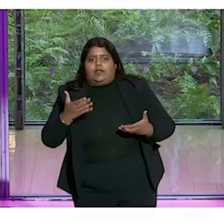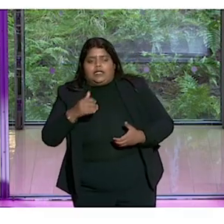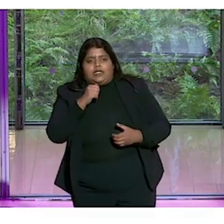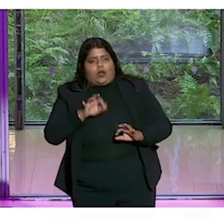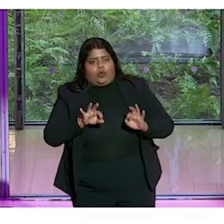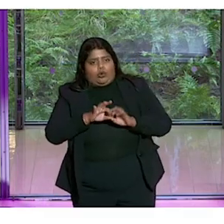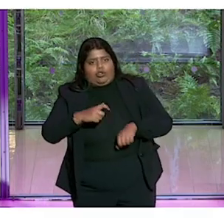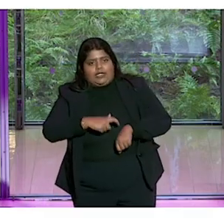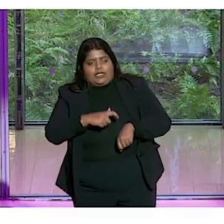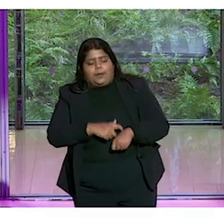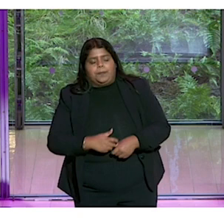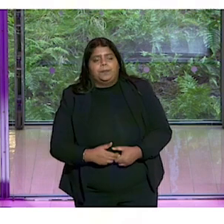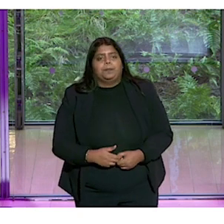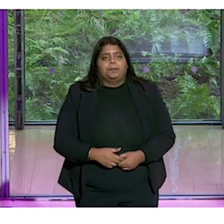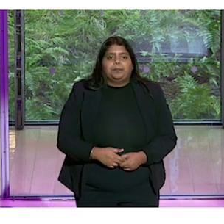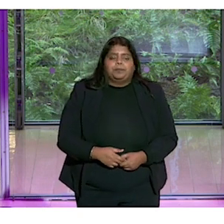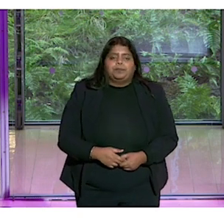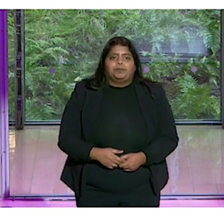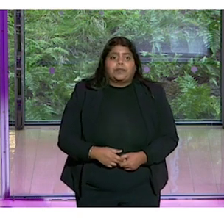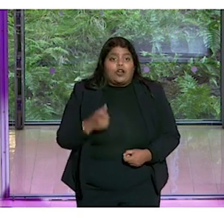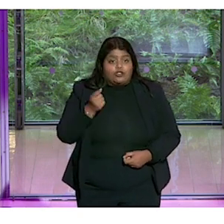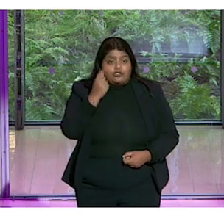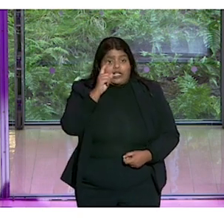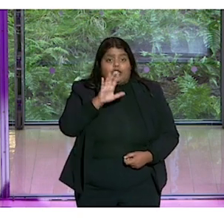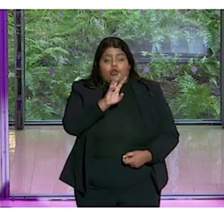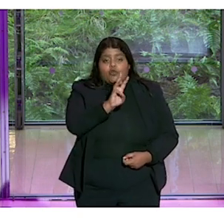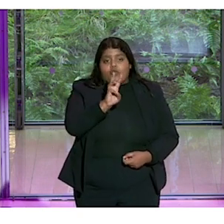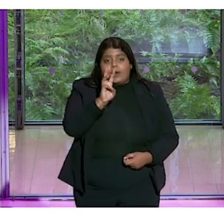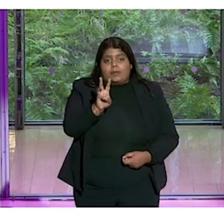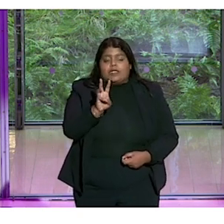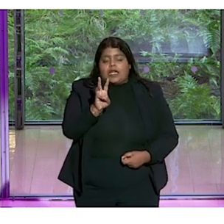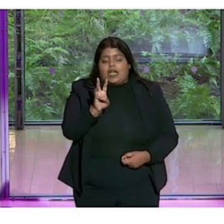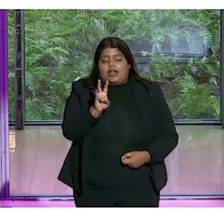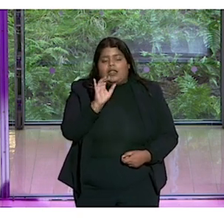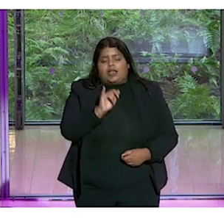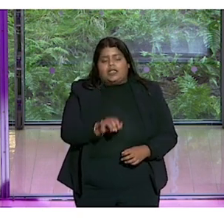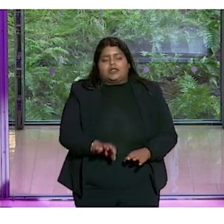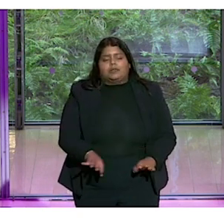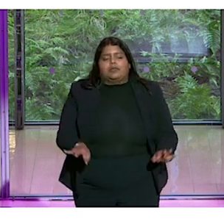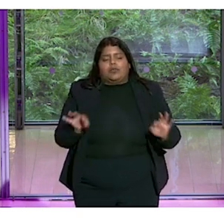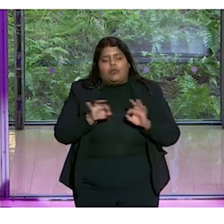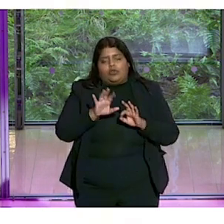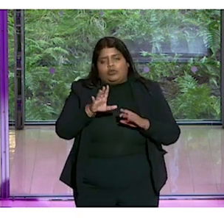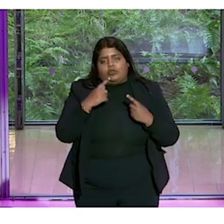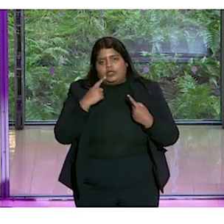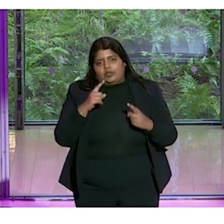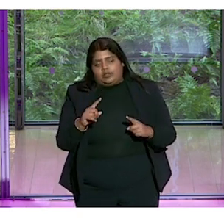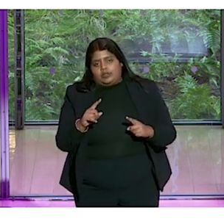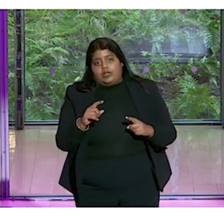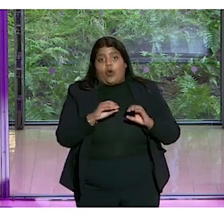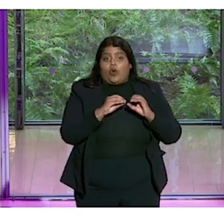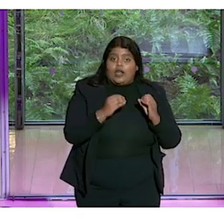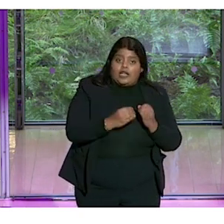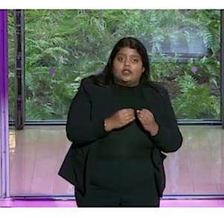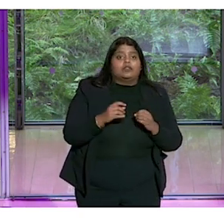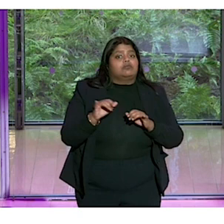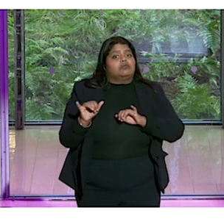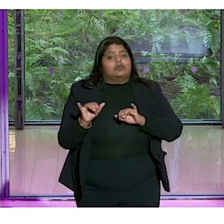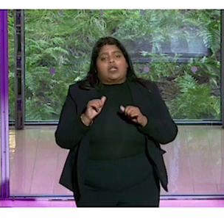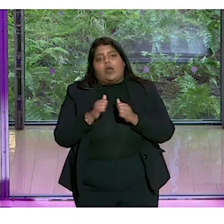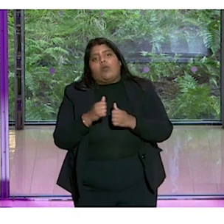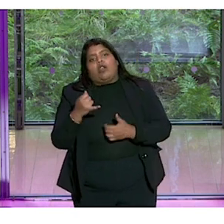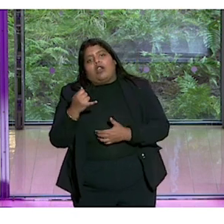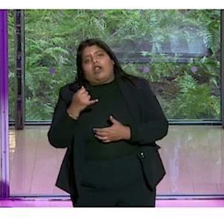So understanding your website is critical to your success as an organization and an arts administrator. It helps you work